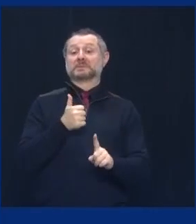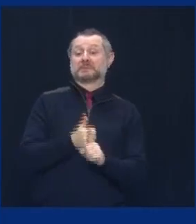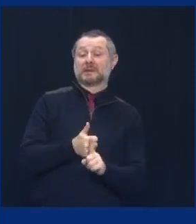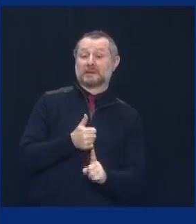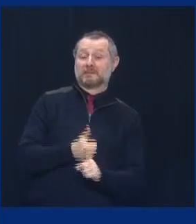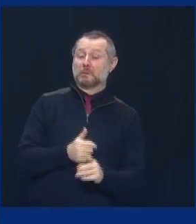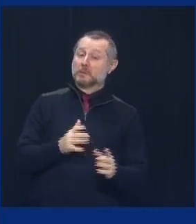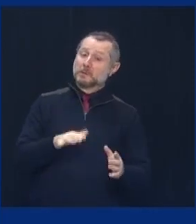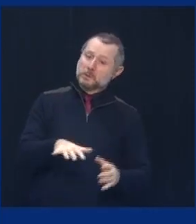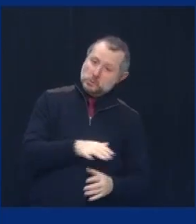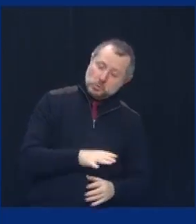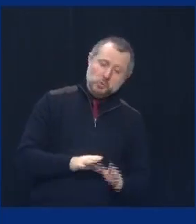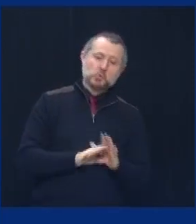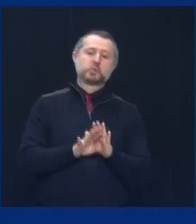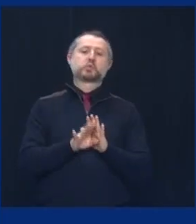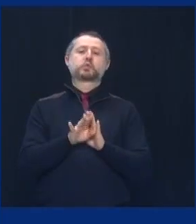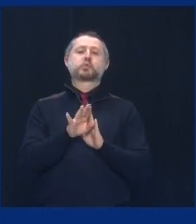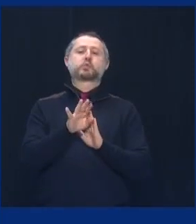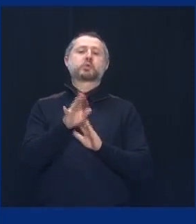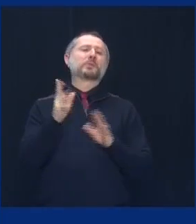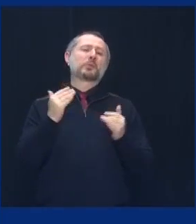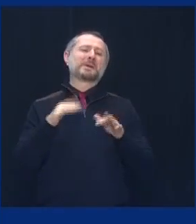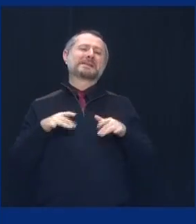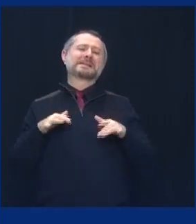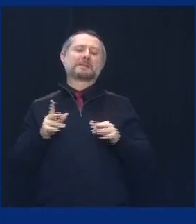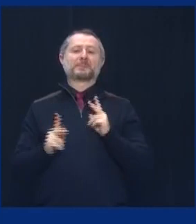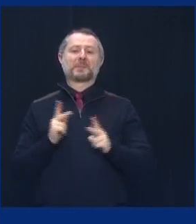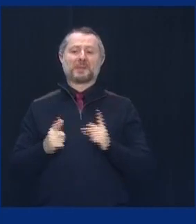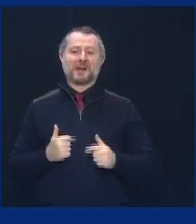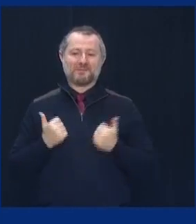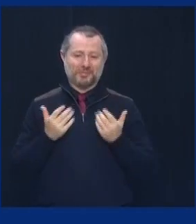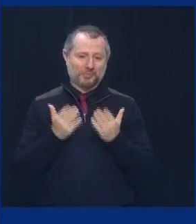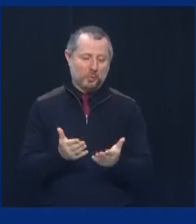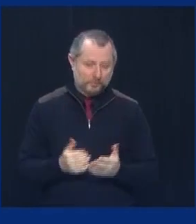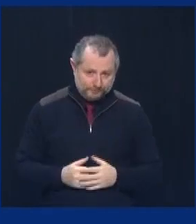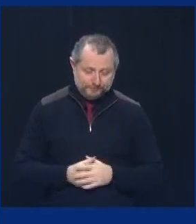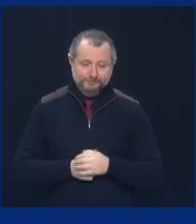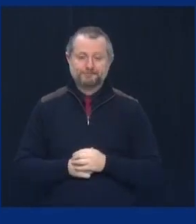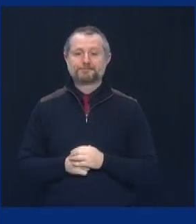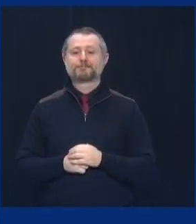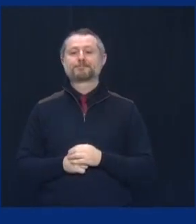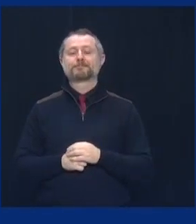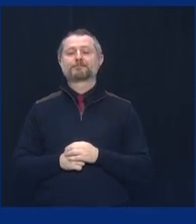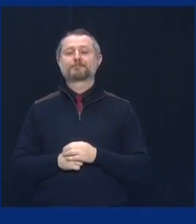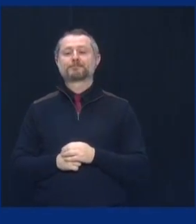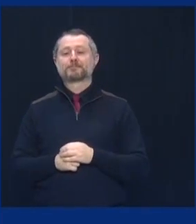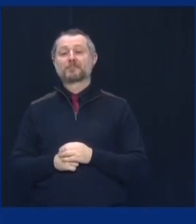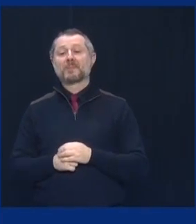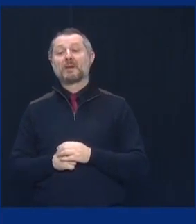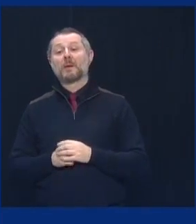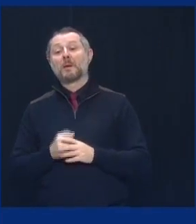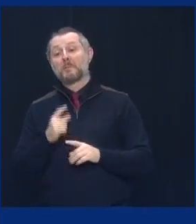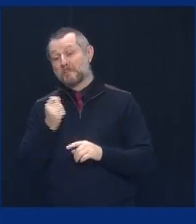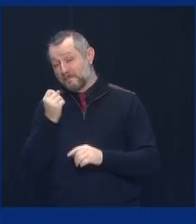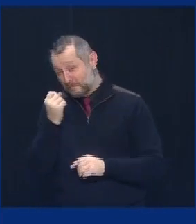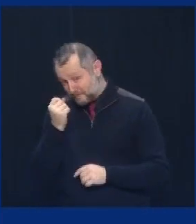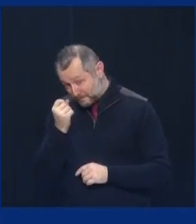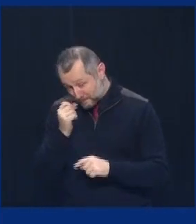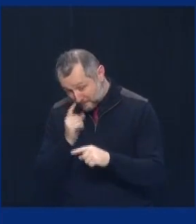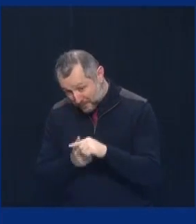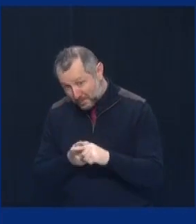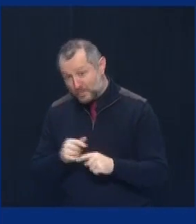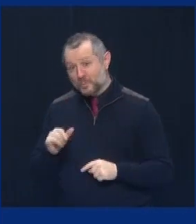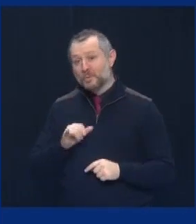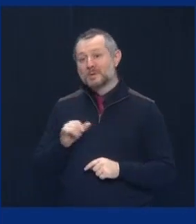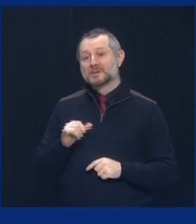which is one of the dense locations in this country with crowding. And you have an increase in the RT rate, the